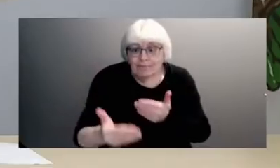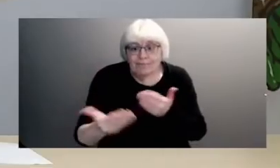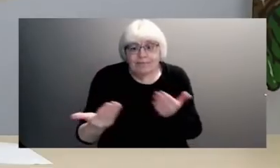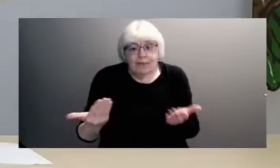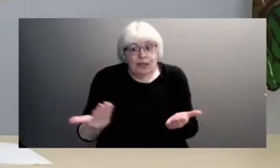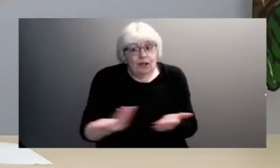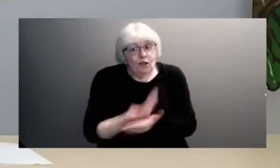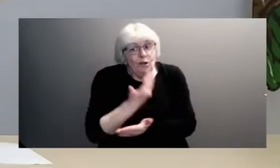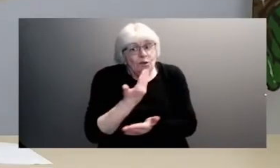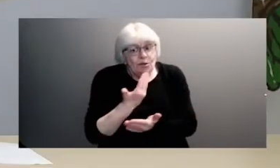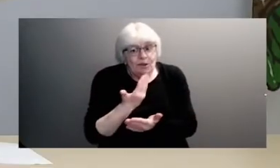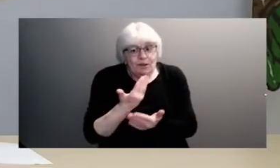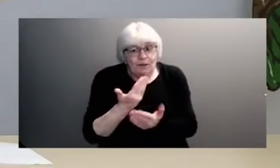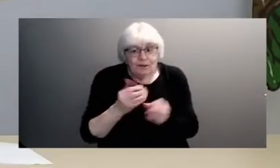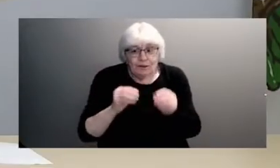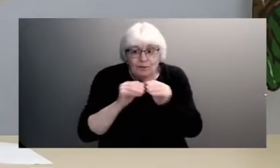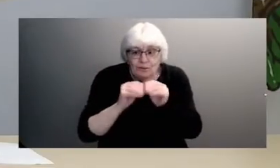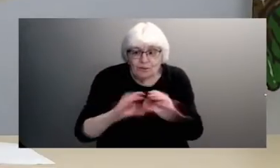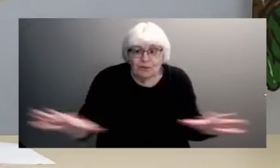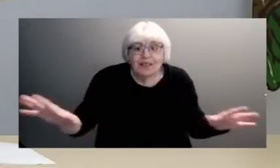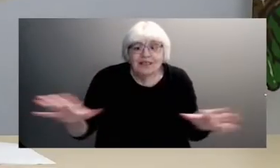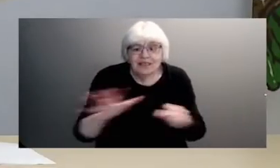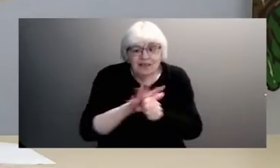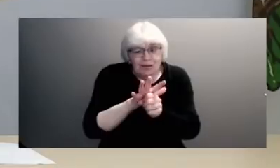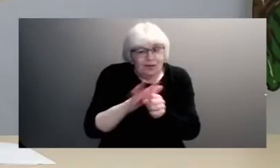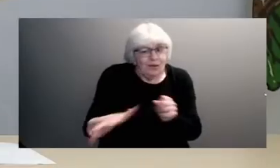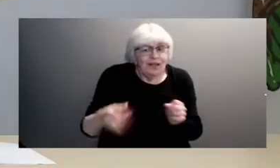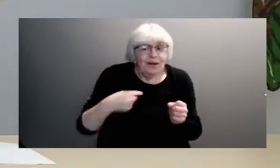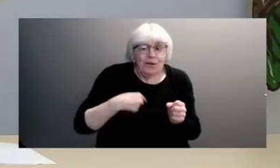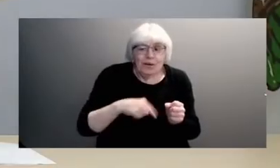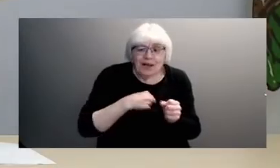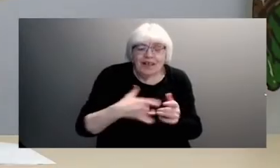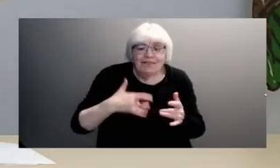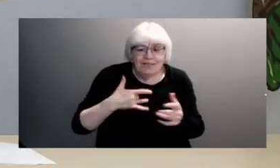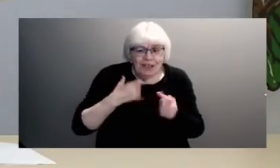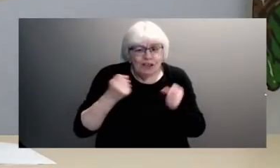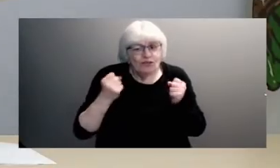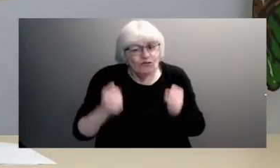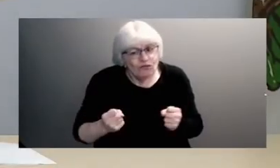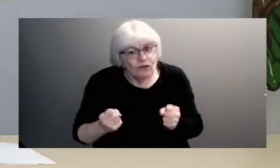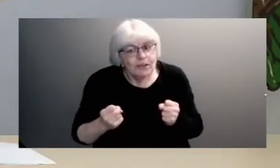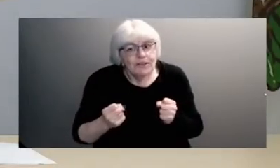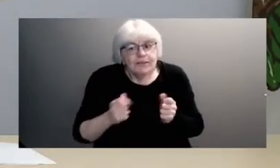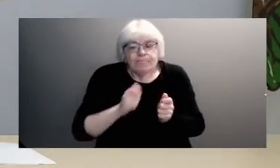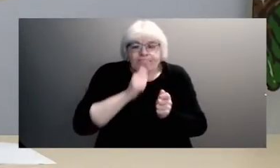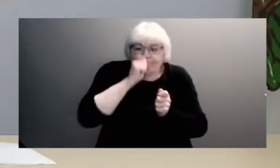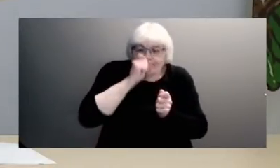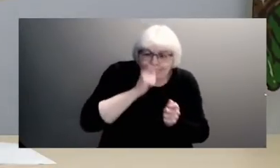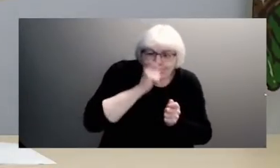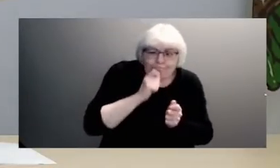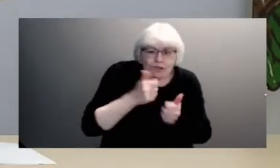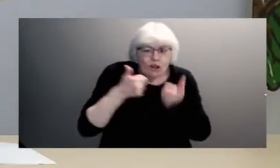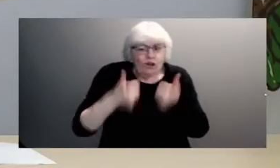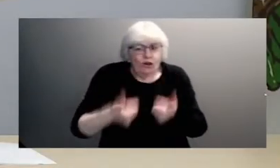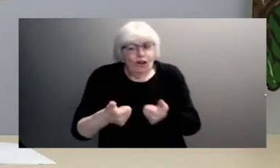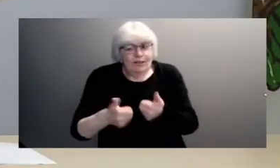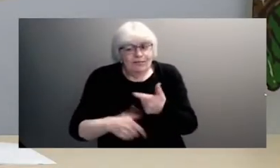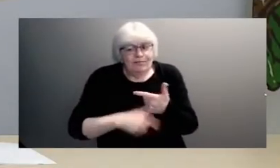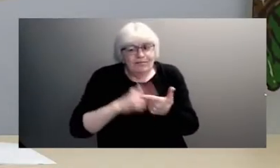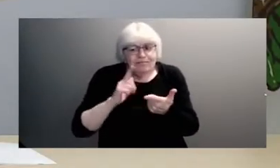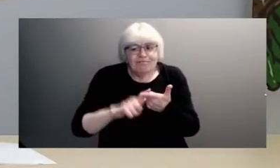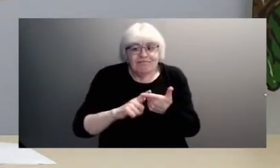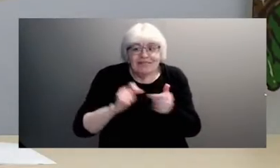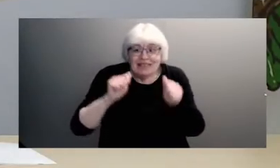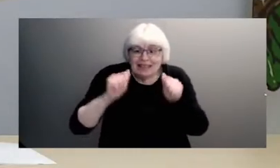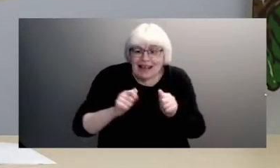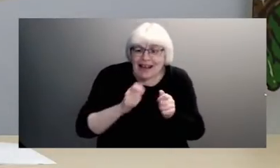vaccination. We have excellent testing capacity and one of the highest rates of testing per capita in Canada. We have the tightest border measures,